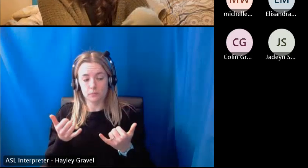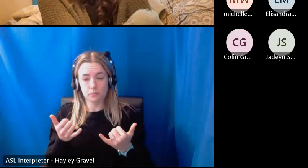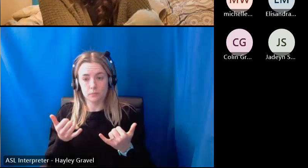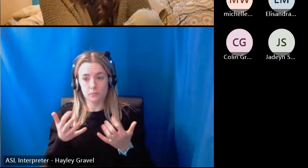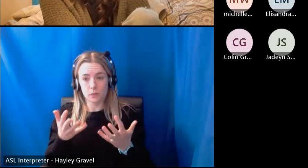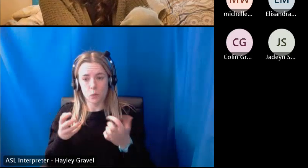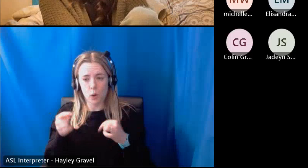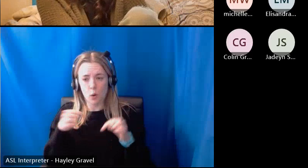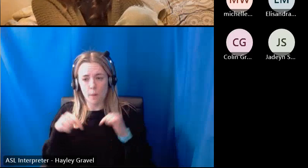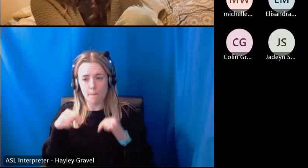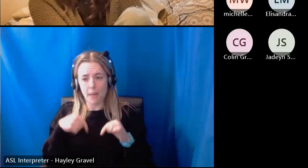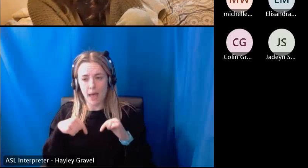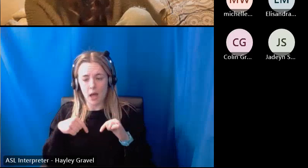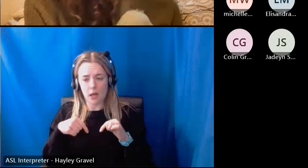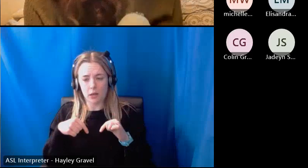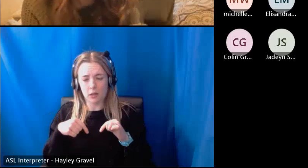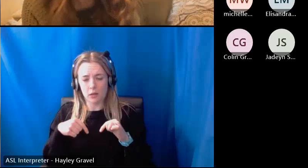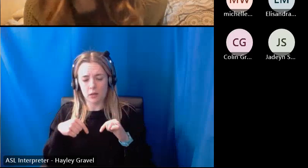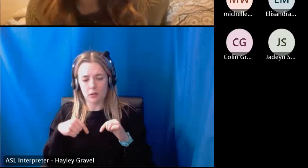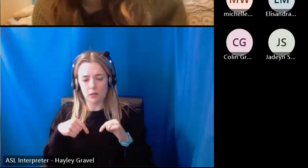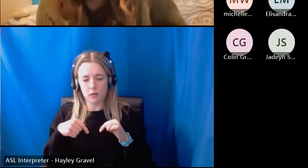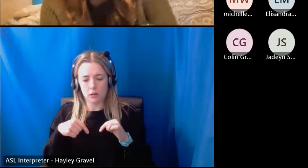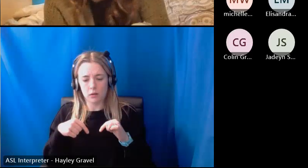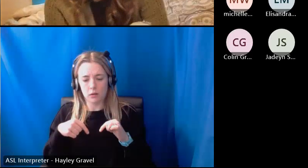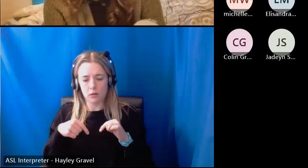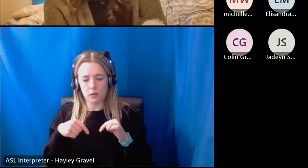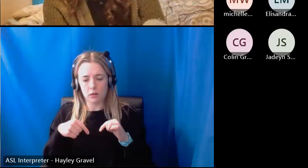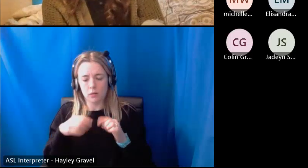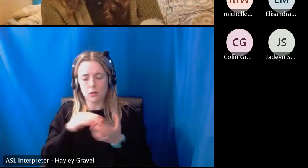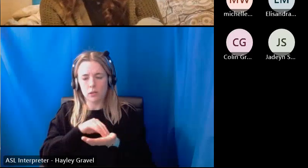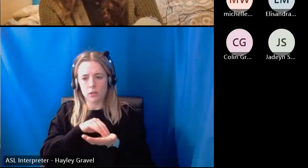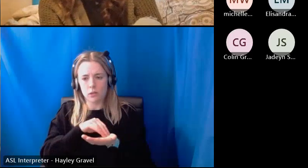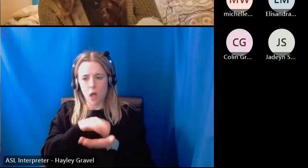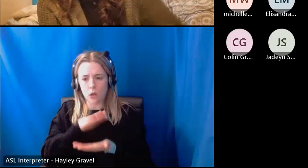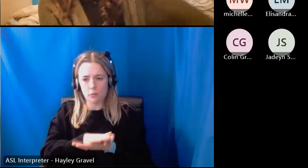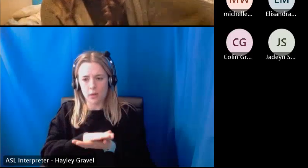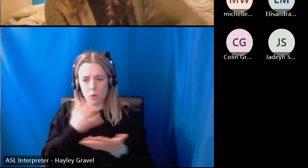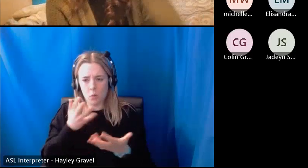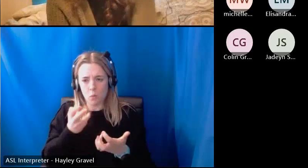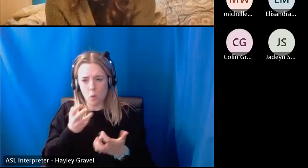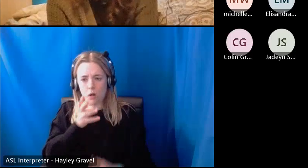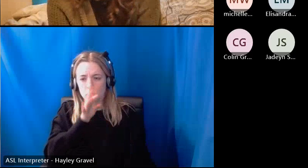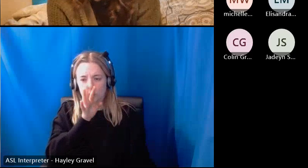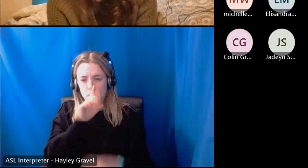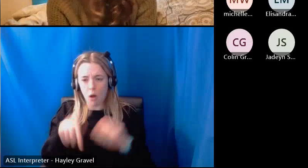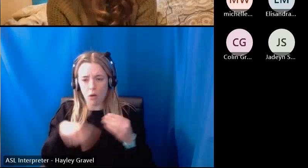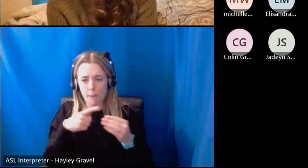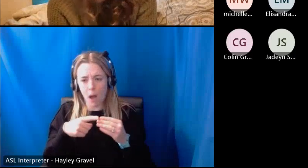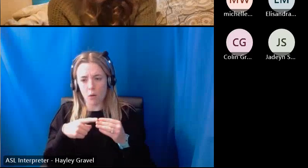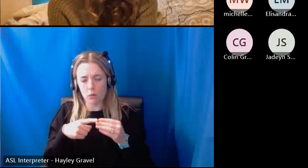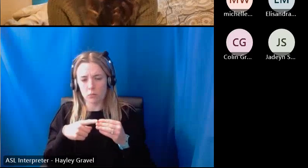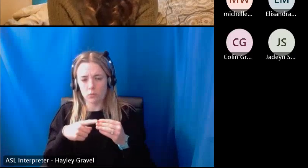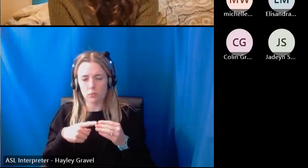let me go back to another document that I want us to talk about kind